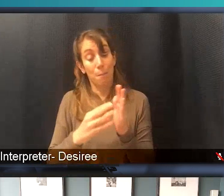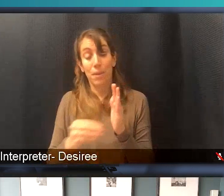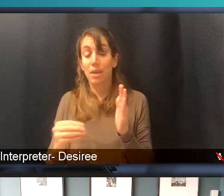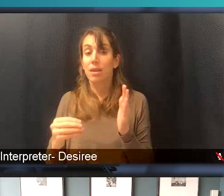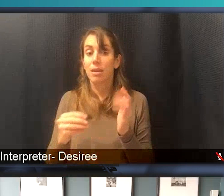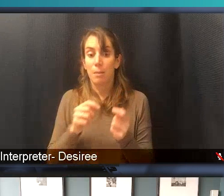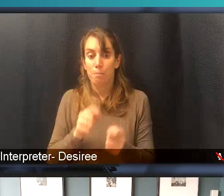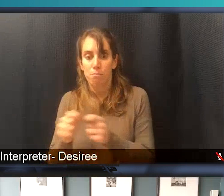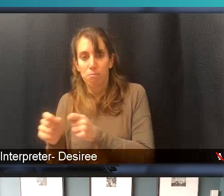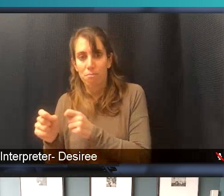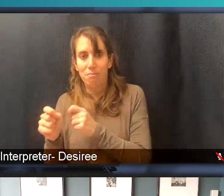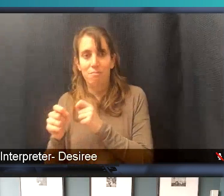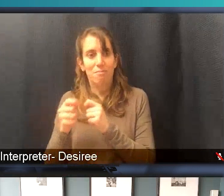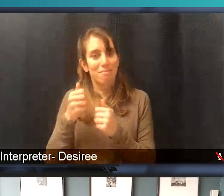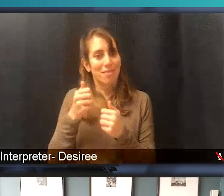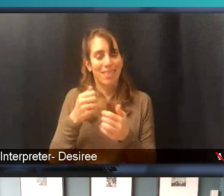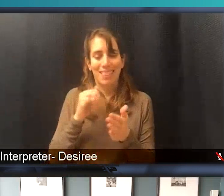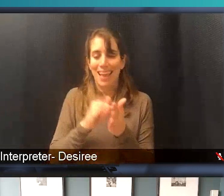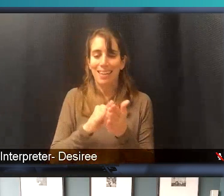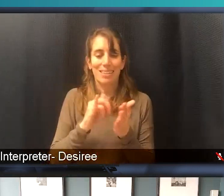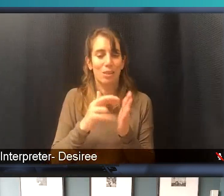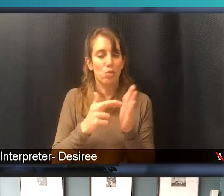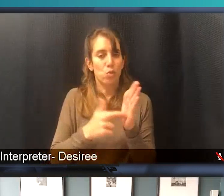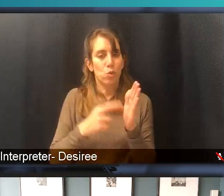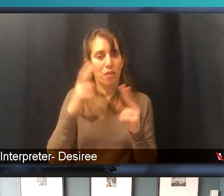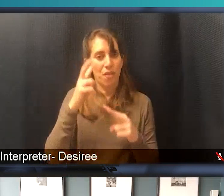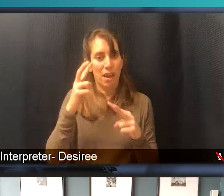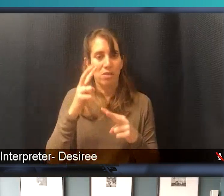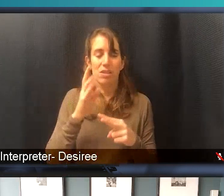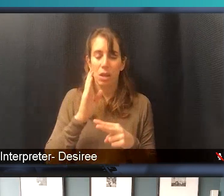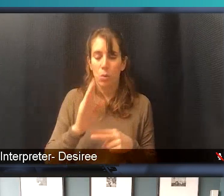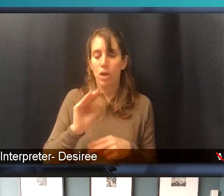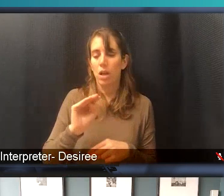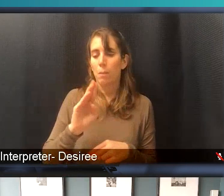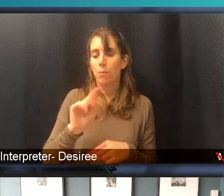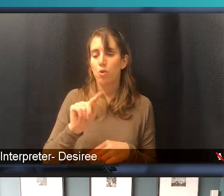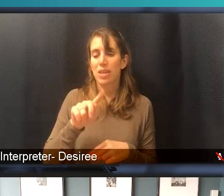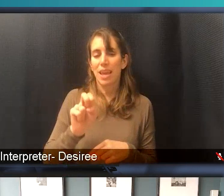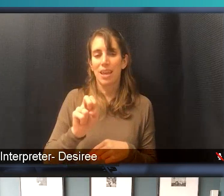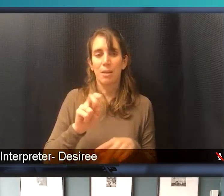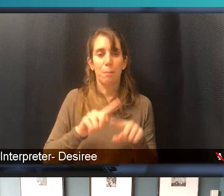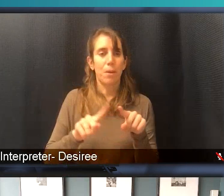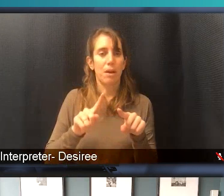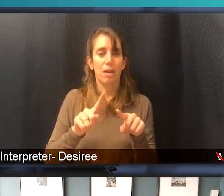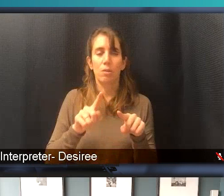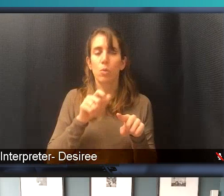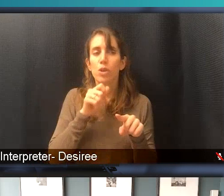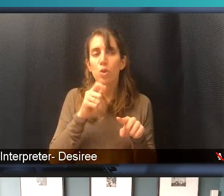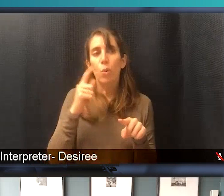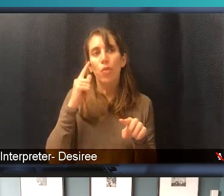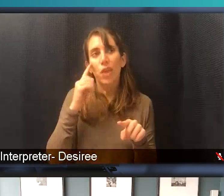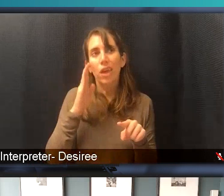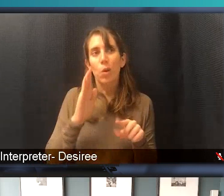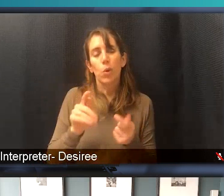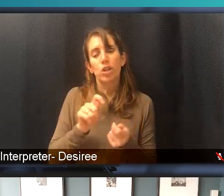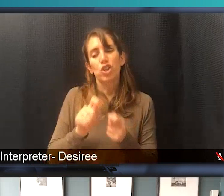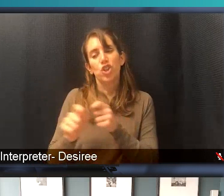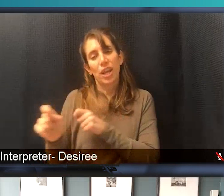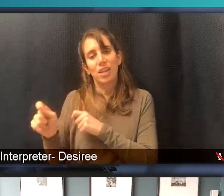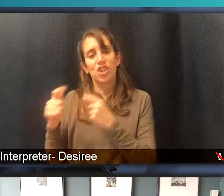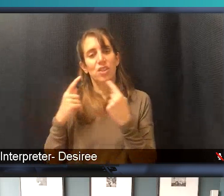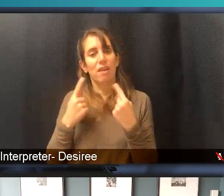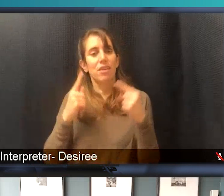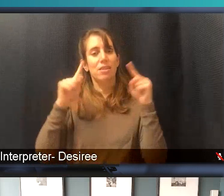mutate. We don't think that these new developments actually will change the efficacy of any of these treatments that we have